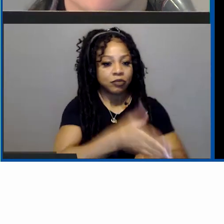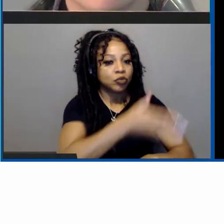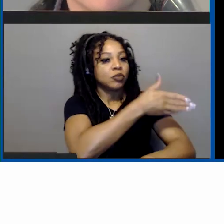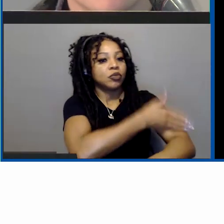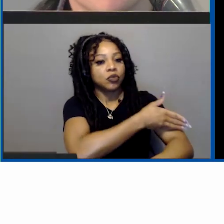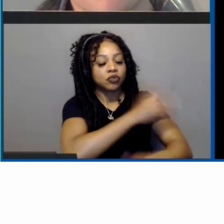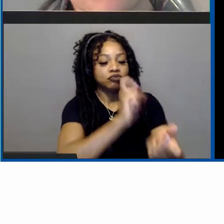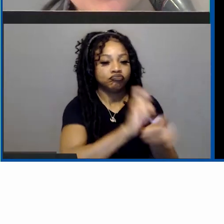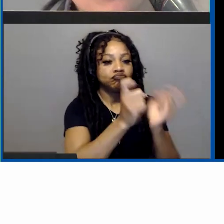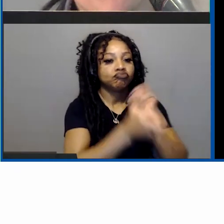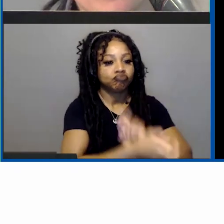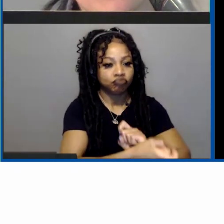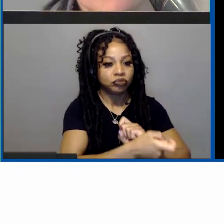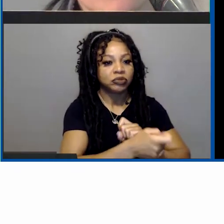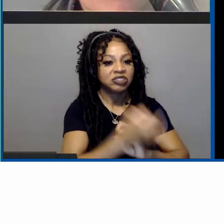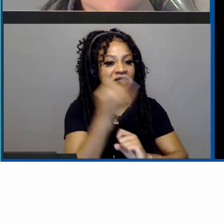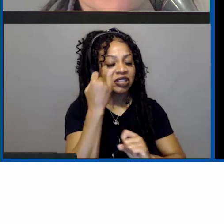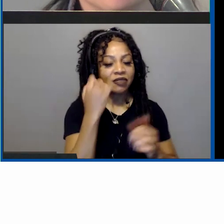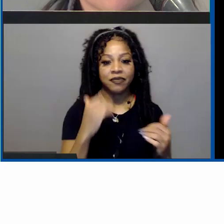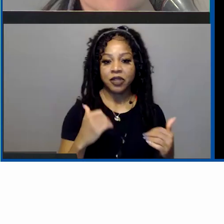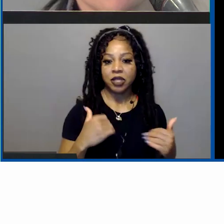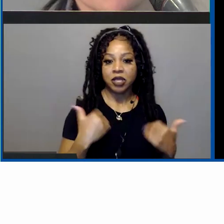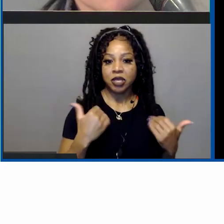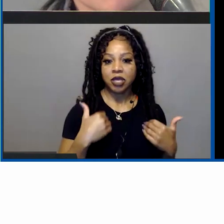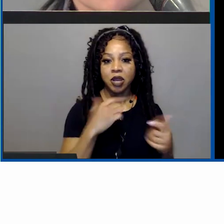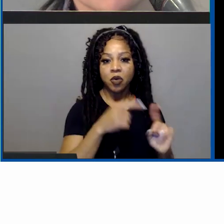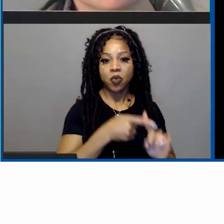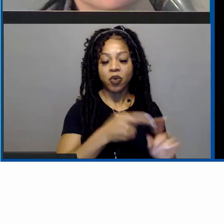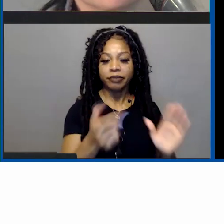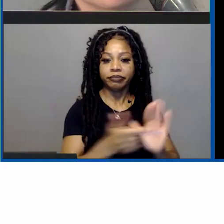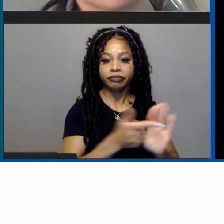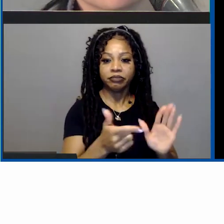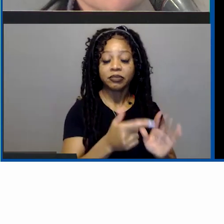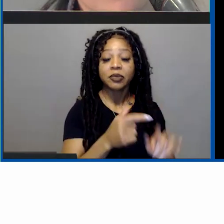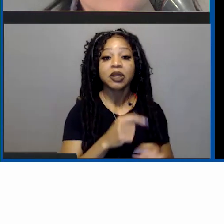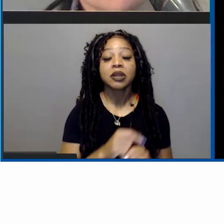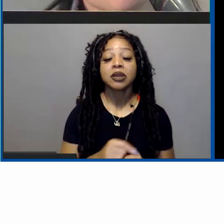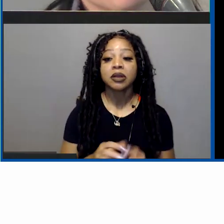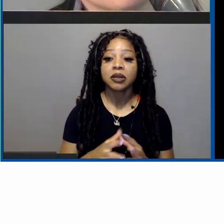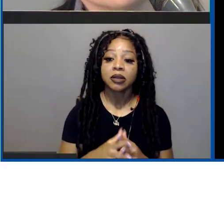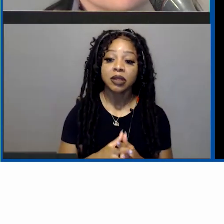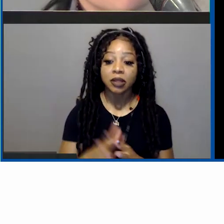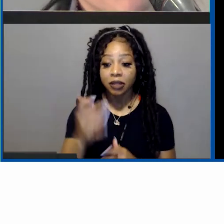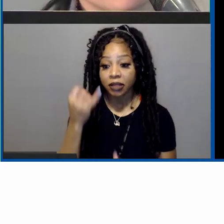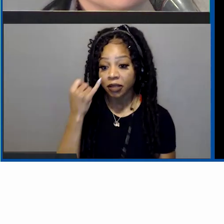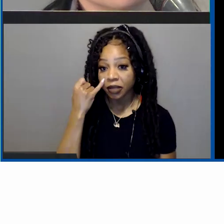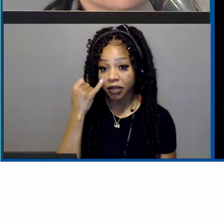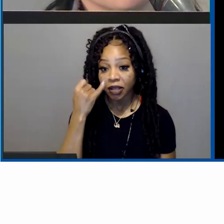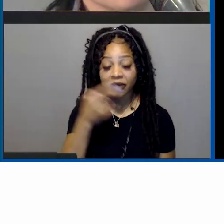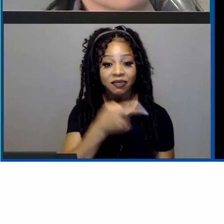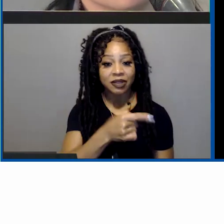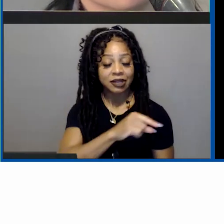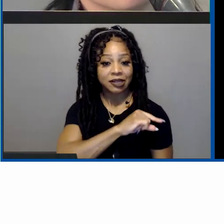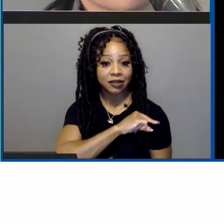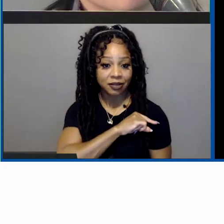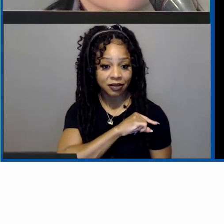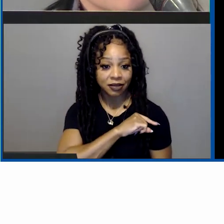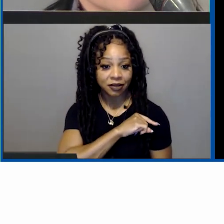offenders. So what comes up more importantly is if they are found